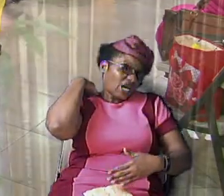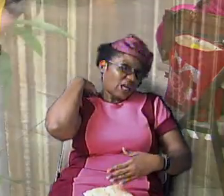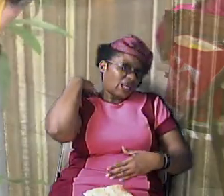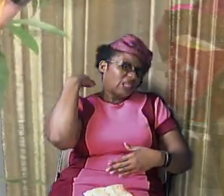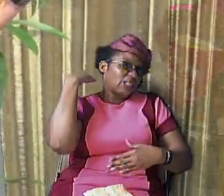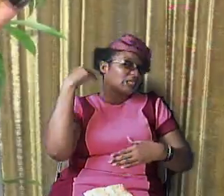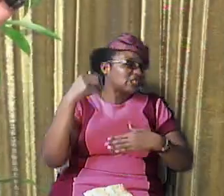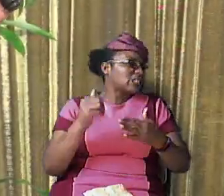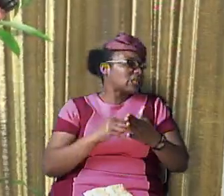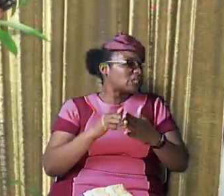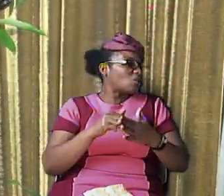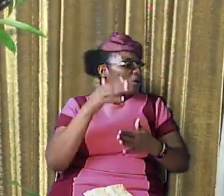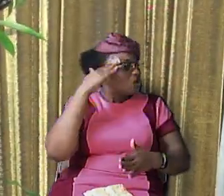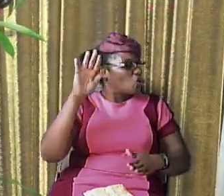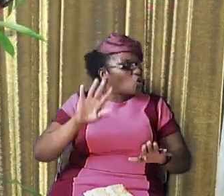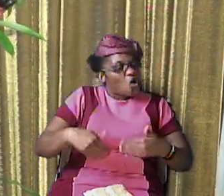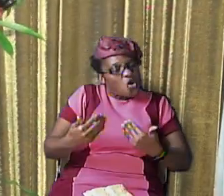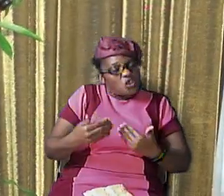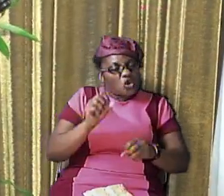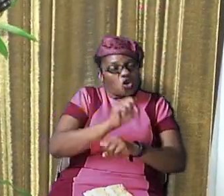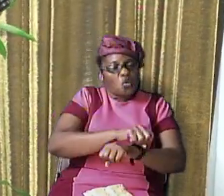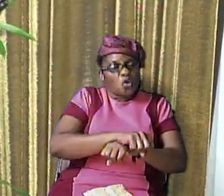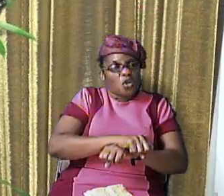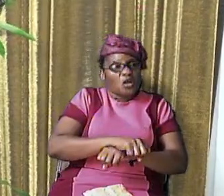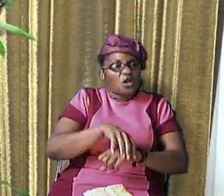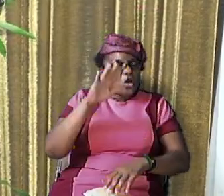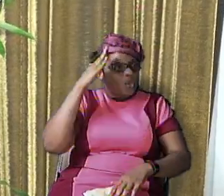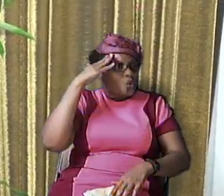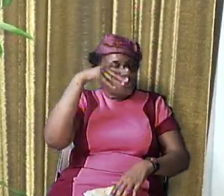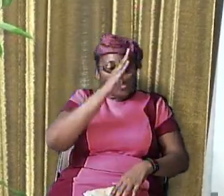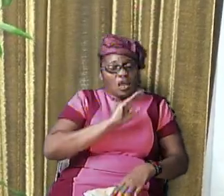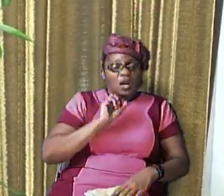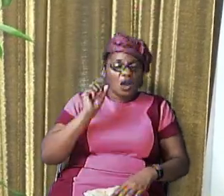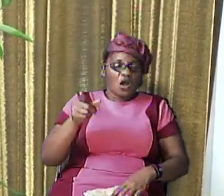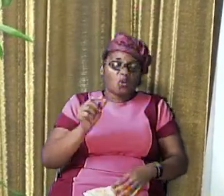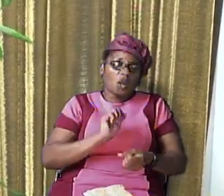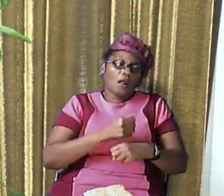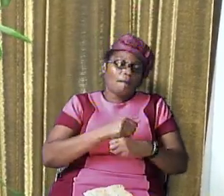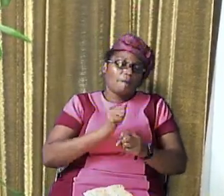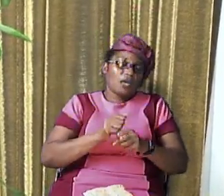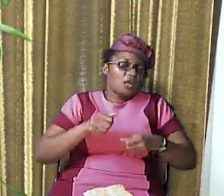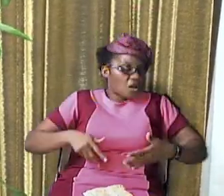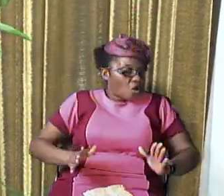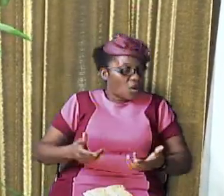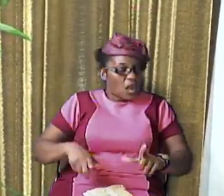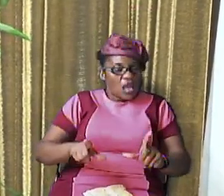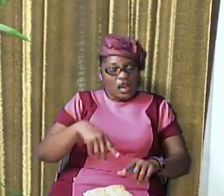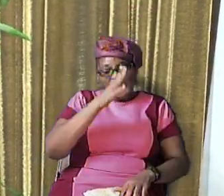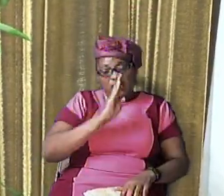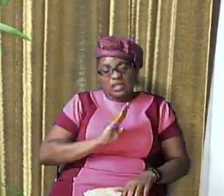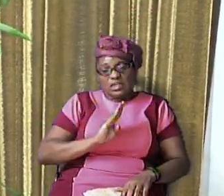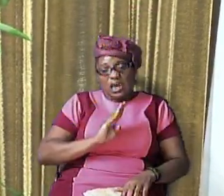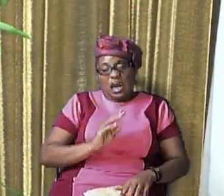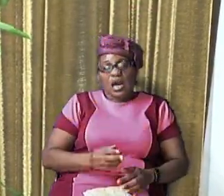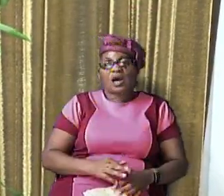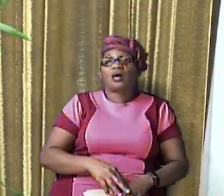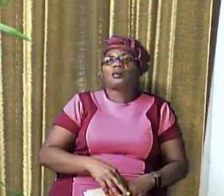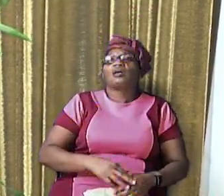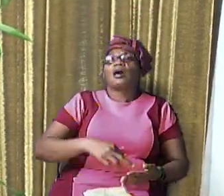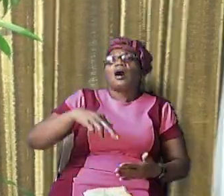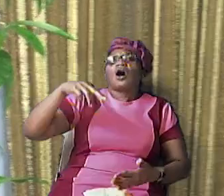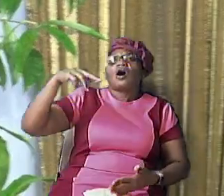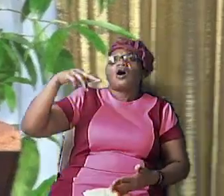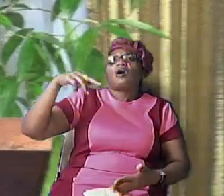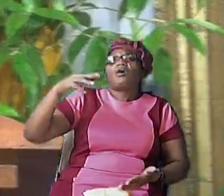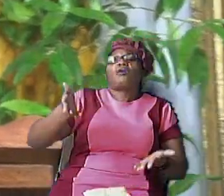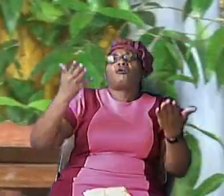work out, know that God will make a way. Let God arise and the enemy be scattered. It's a